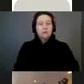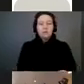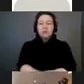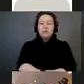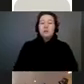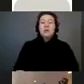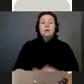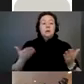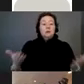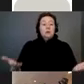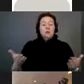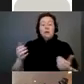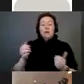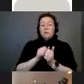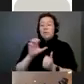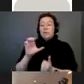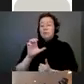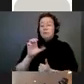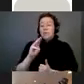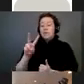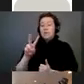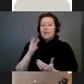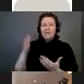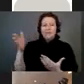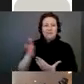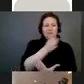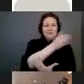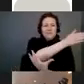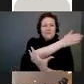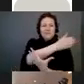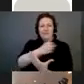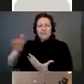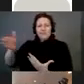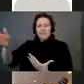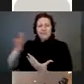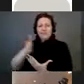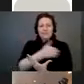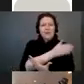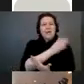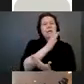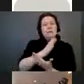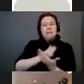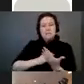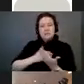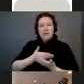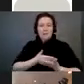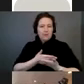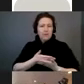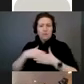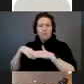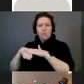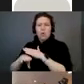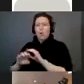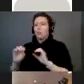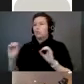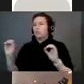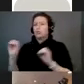So with congenital CND, there's a spectrum. And some infants are going to be born with no symptoms.